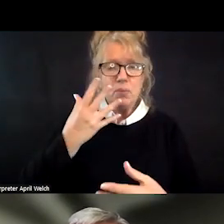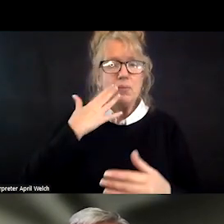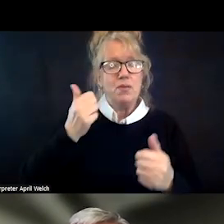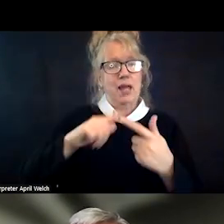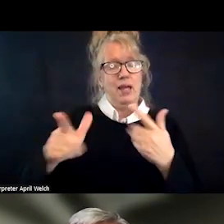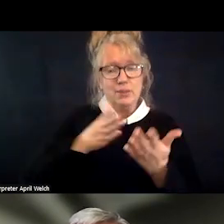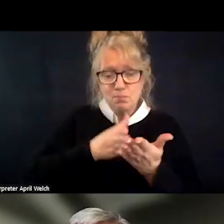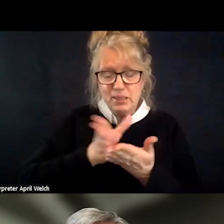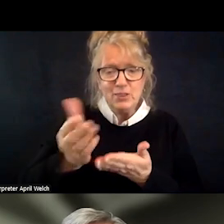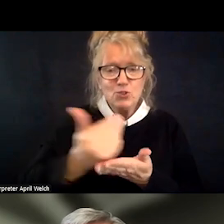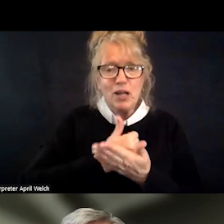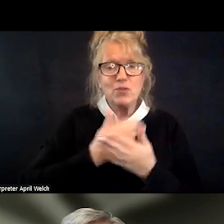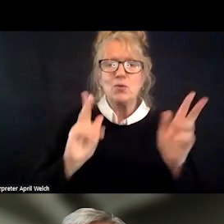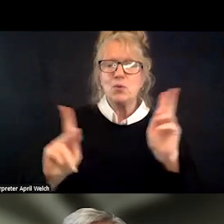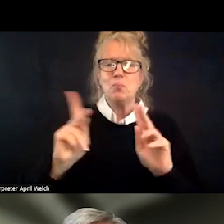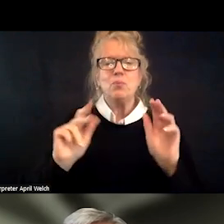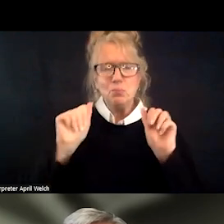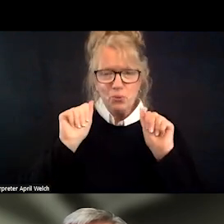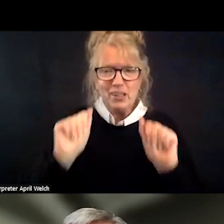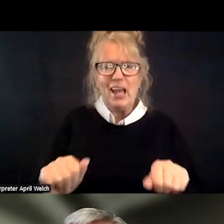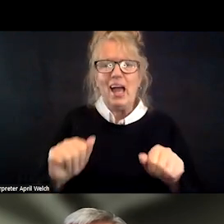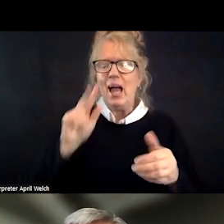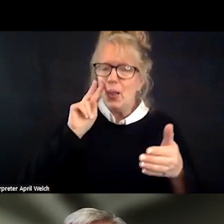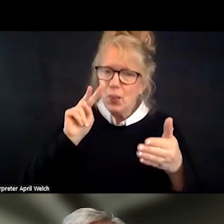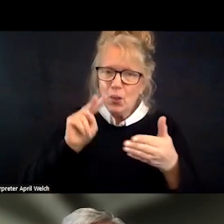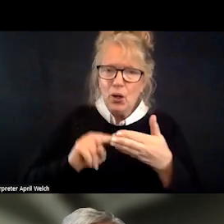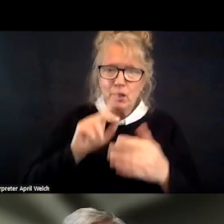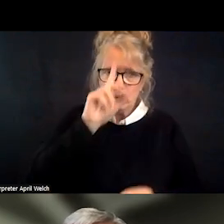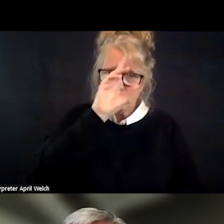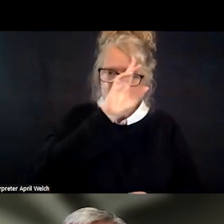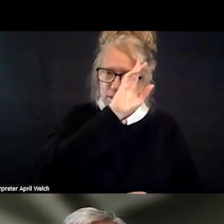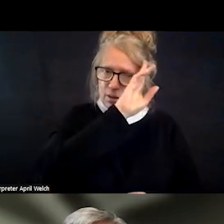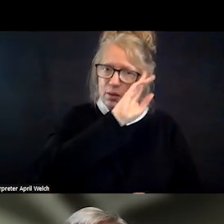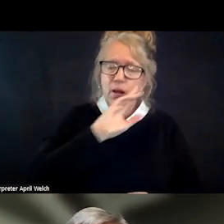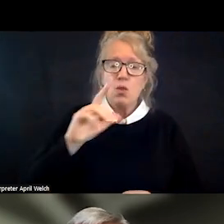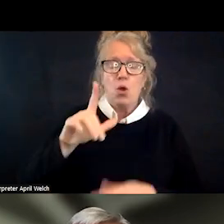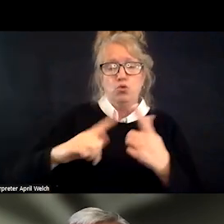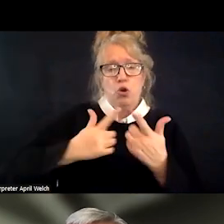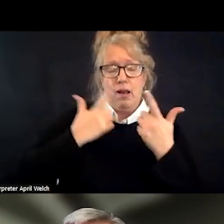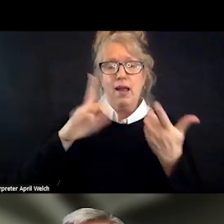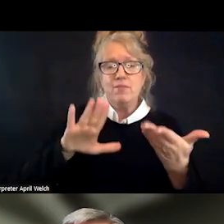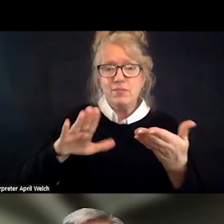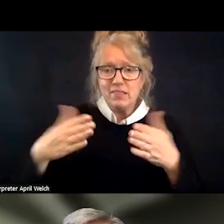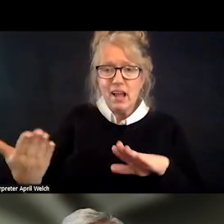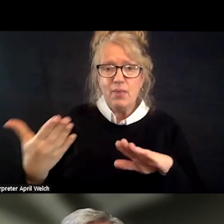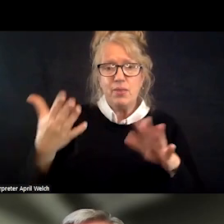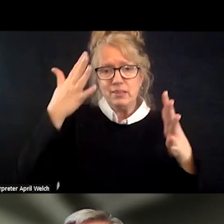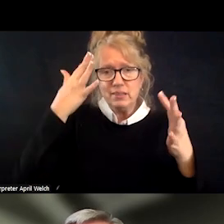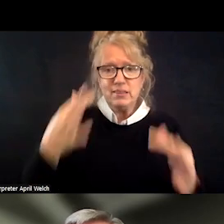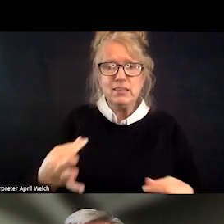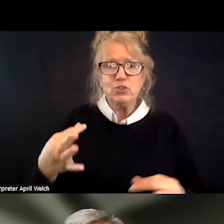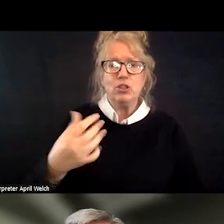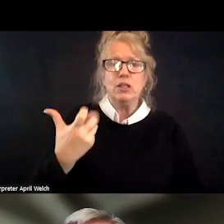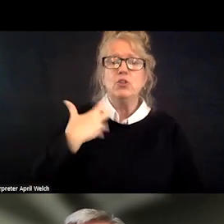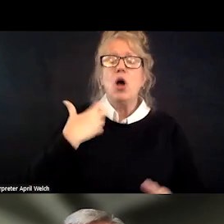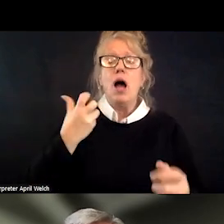transparent so people can look at it. These are life and death decisions being made. When I'm talking